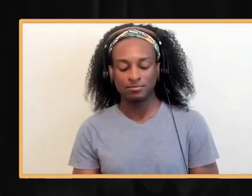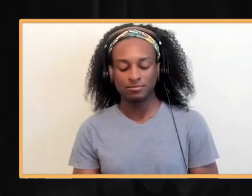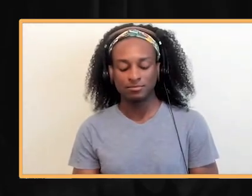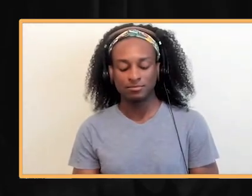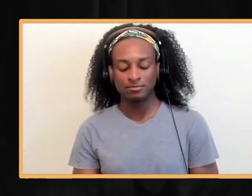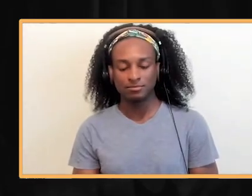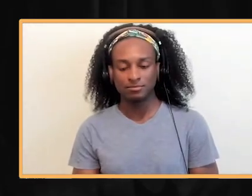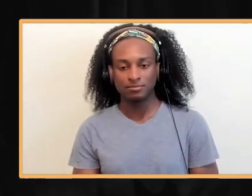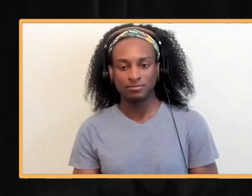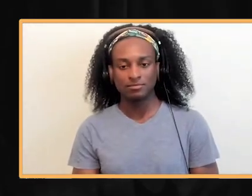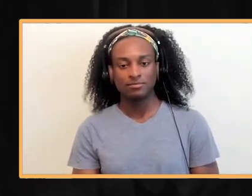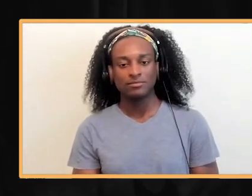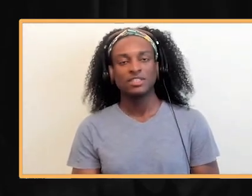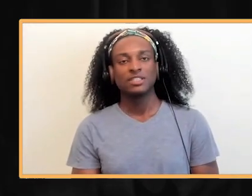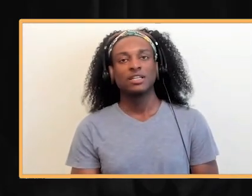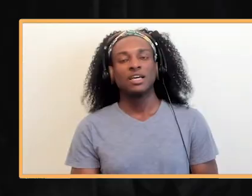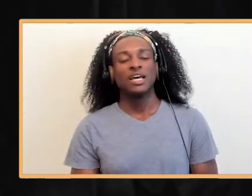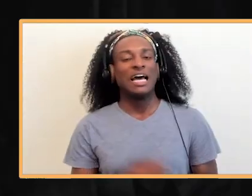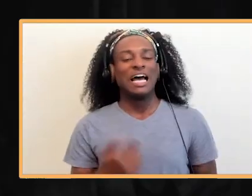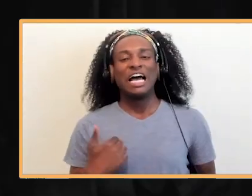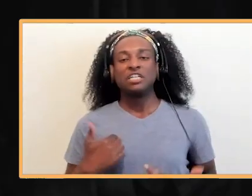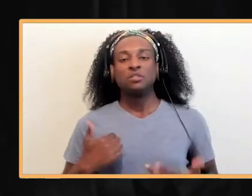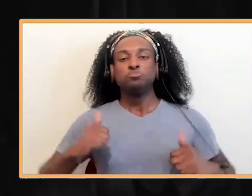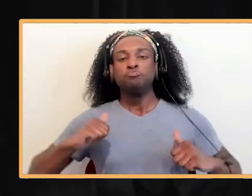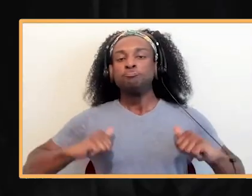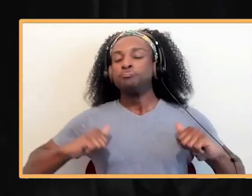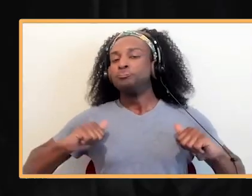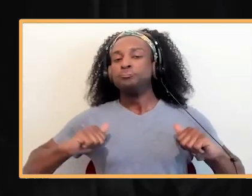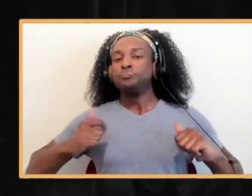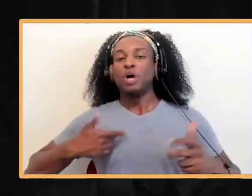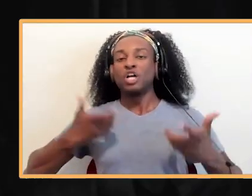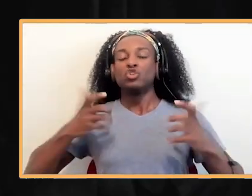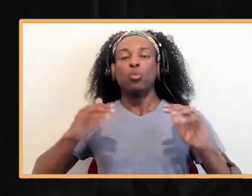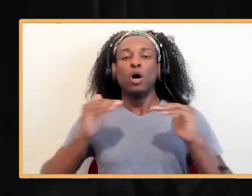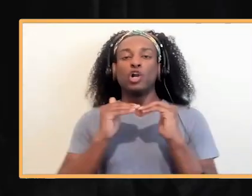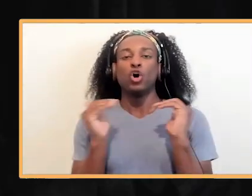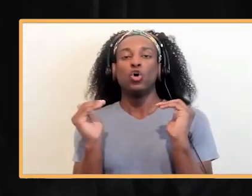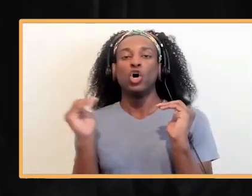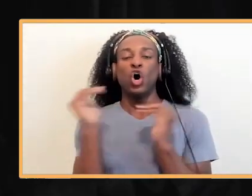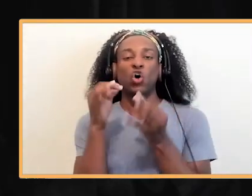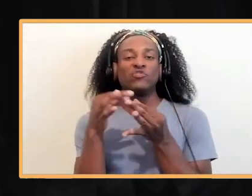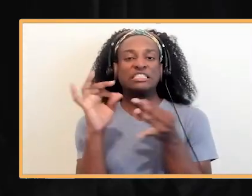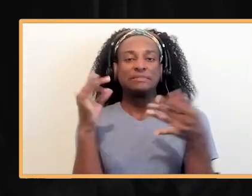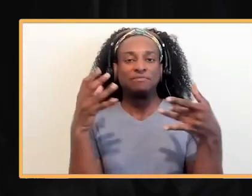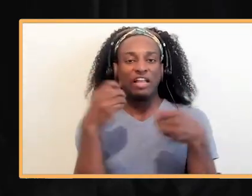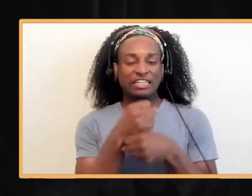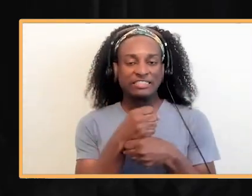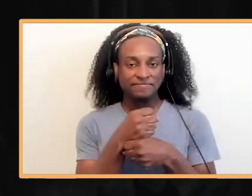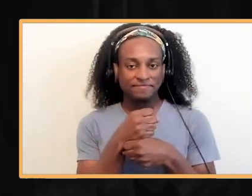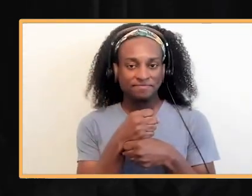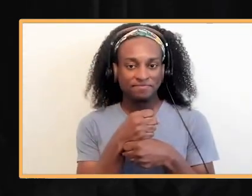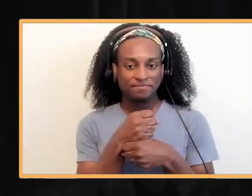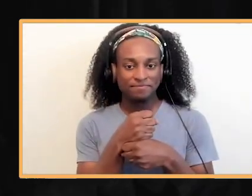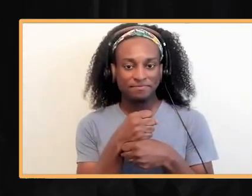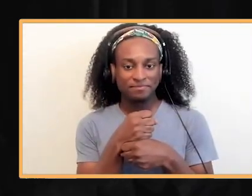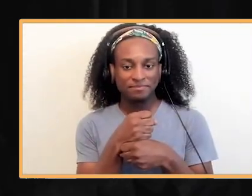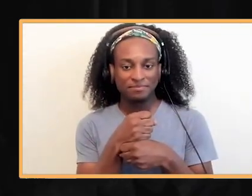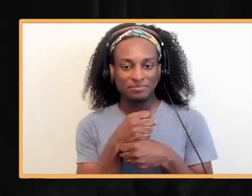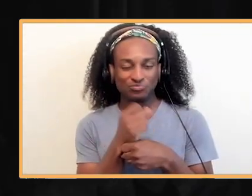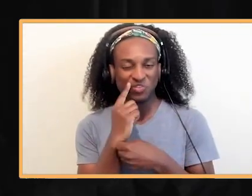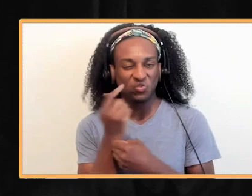I'm hesitant to oversimplify for a few reasons. And I'll speak quickly just to